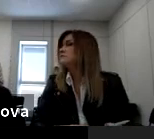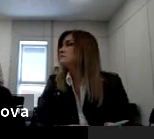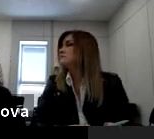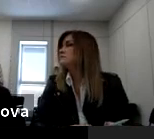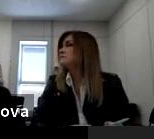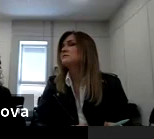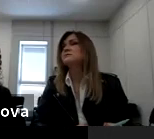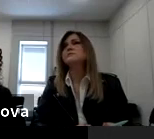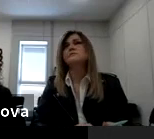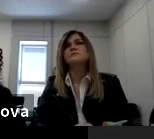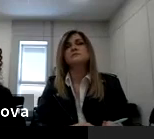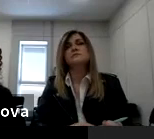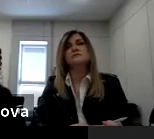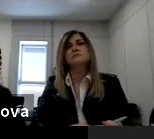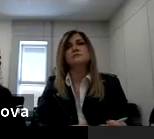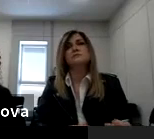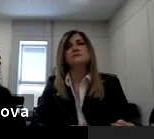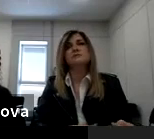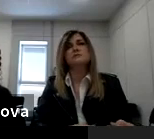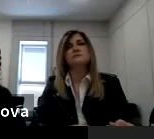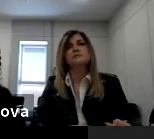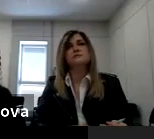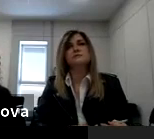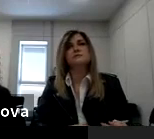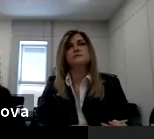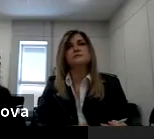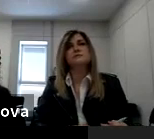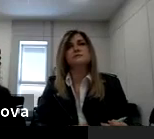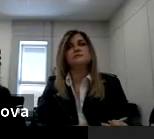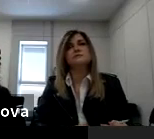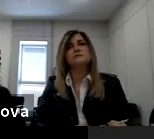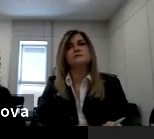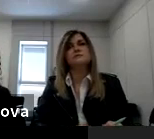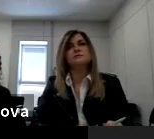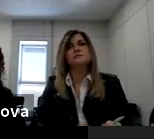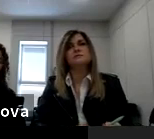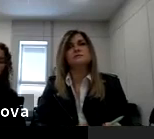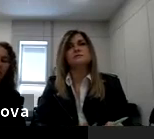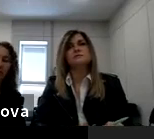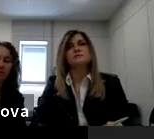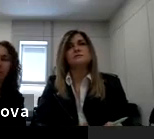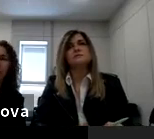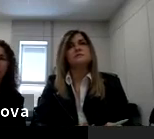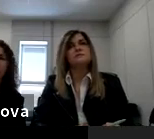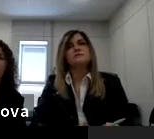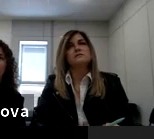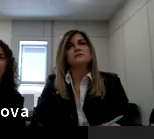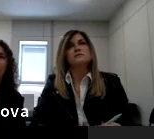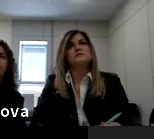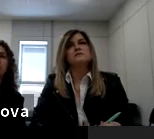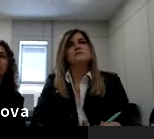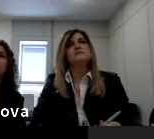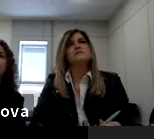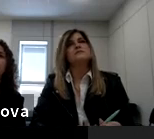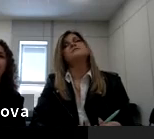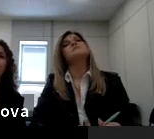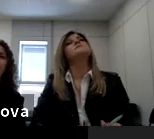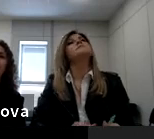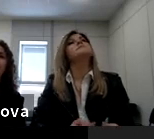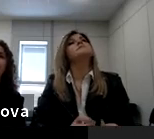can use a temperature not 5000 degrees Kelvin degrees, but 3 or 5, up to